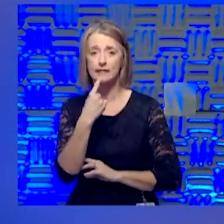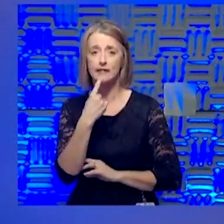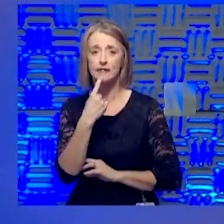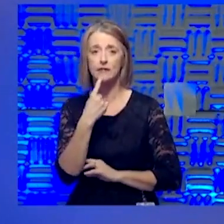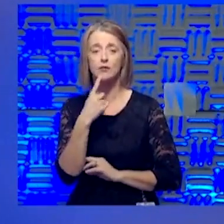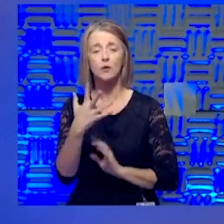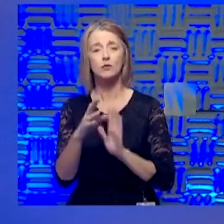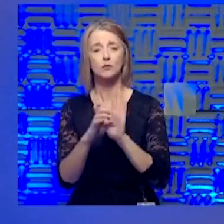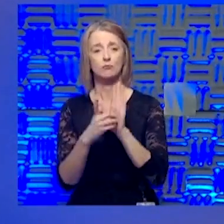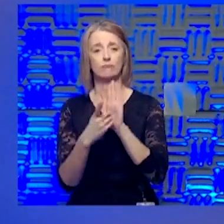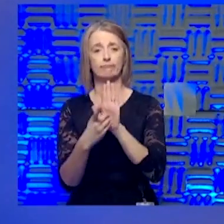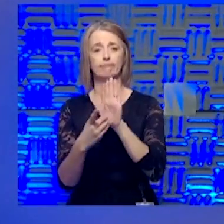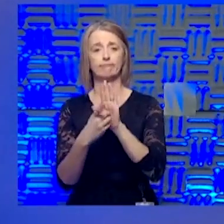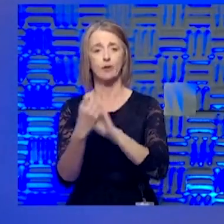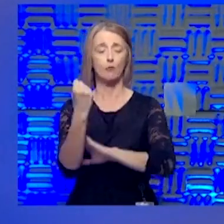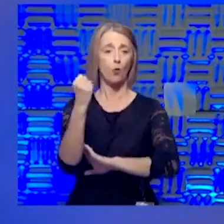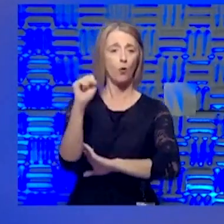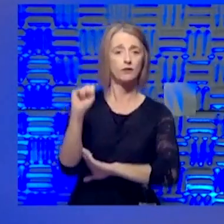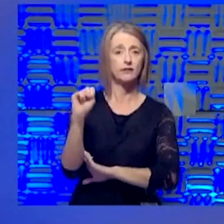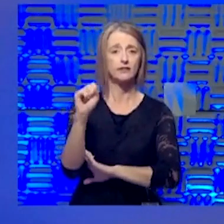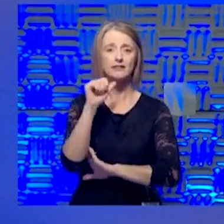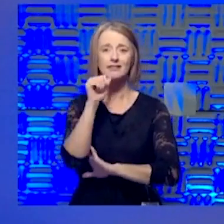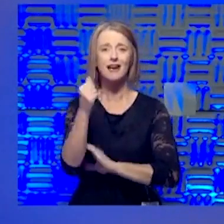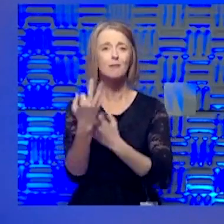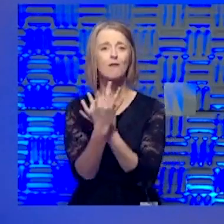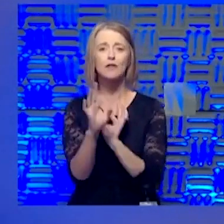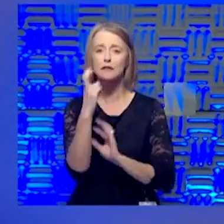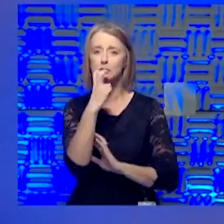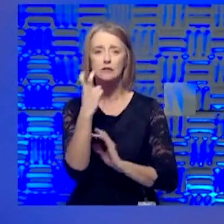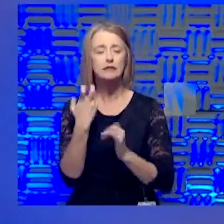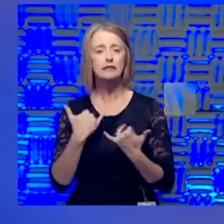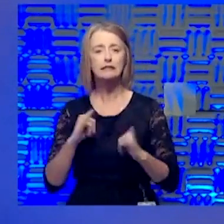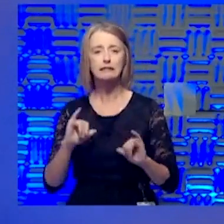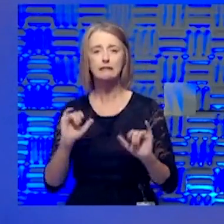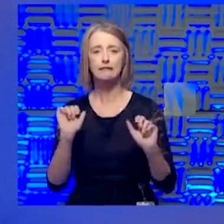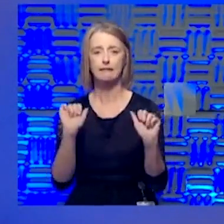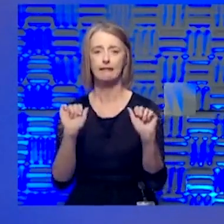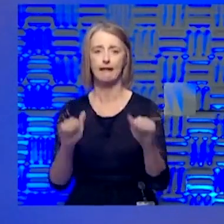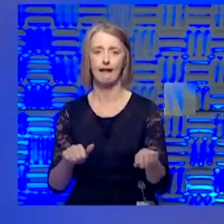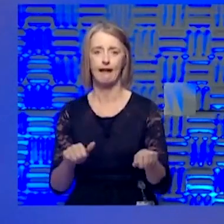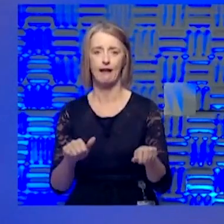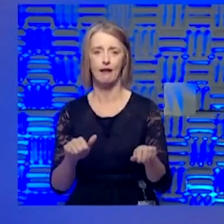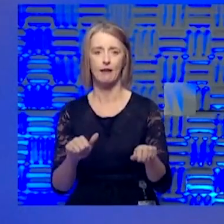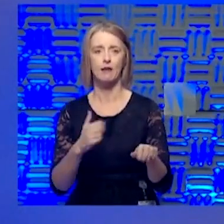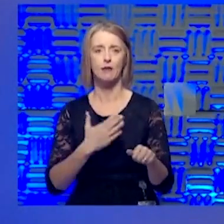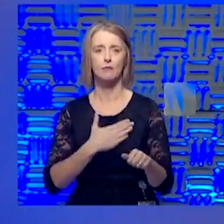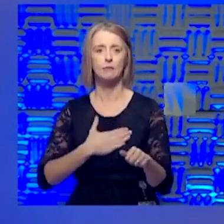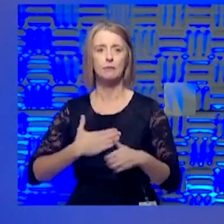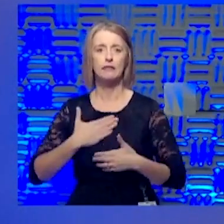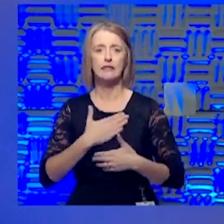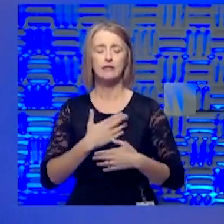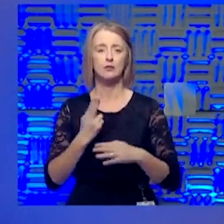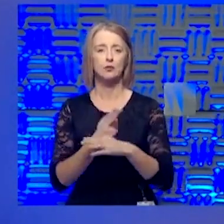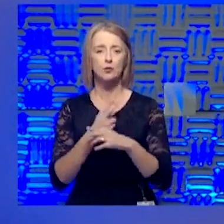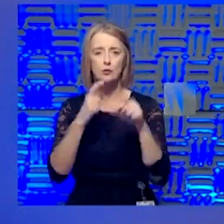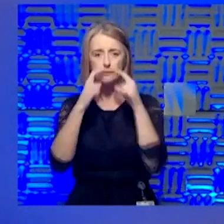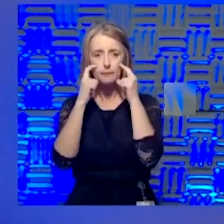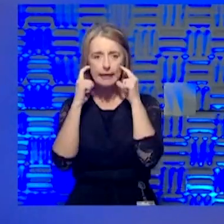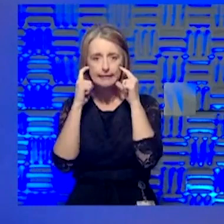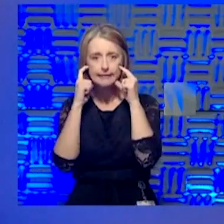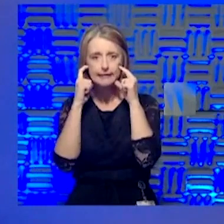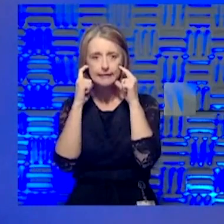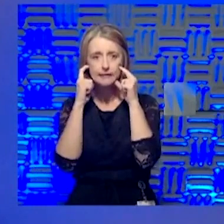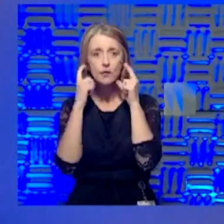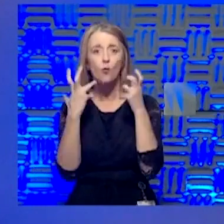to demonstrate, protest. It's not about freedom of speech. You can still have freedom of speech, but please wear your mask. The other thing we wanted is people to